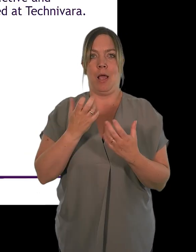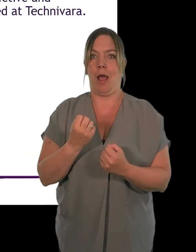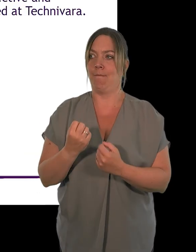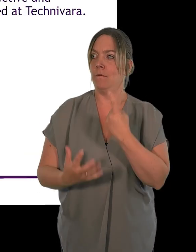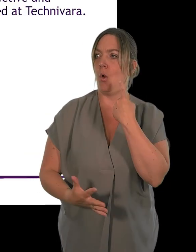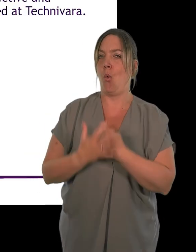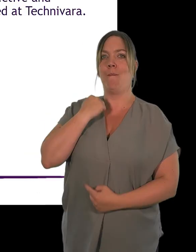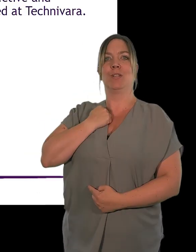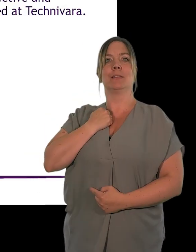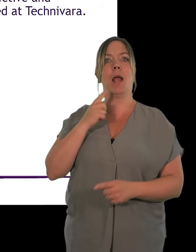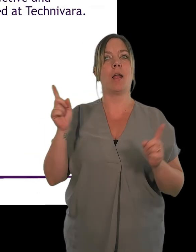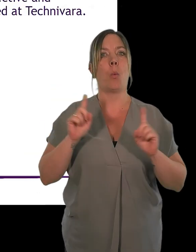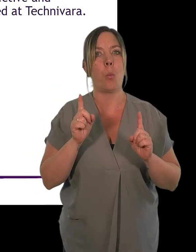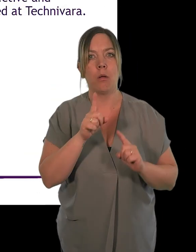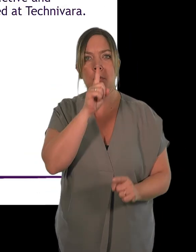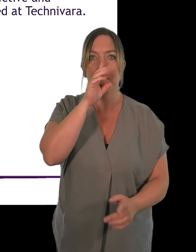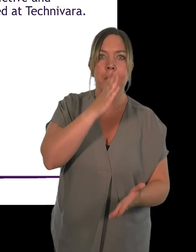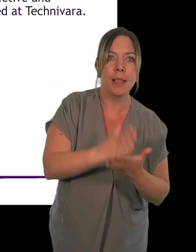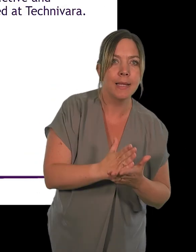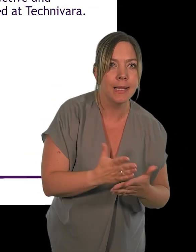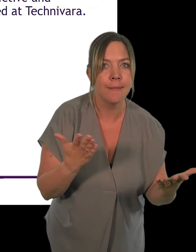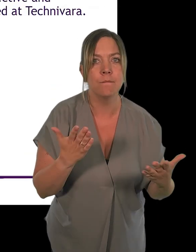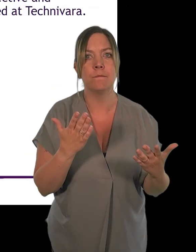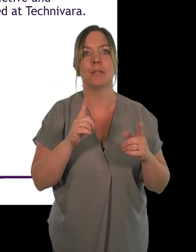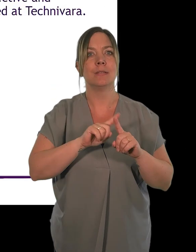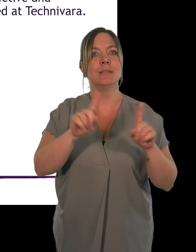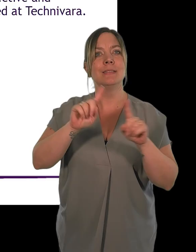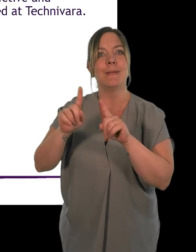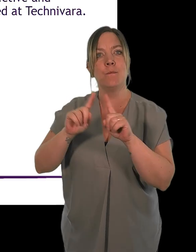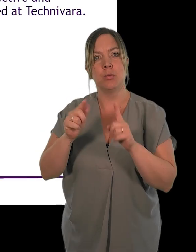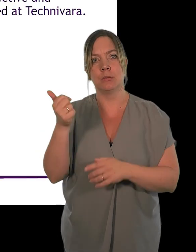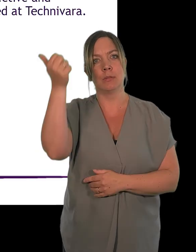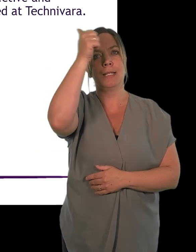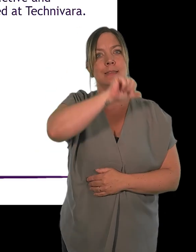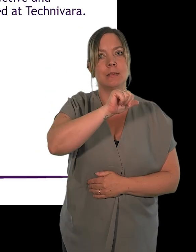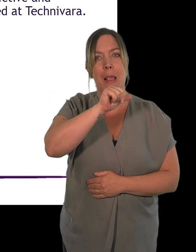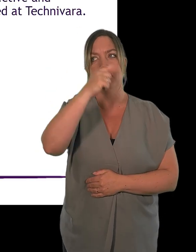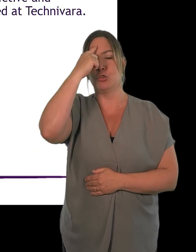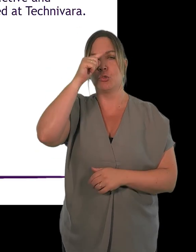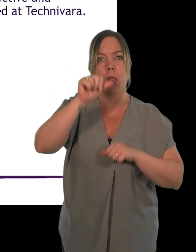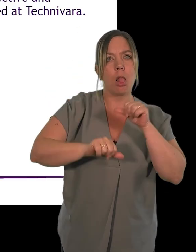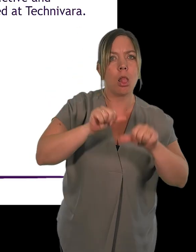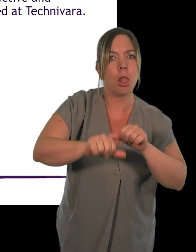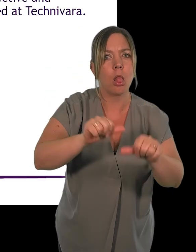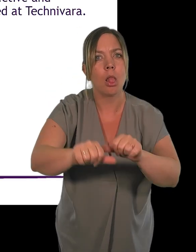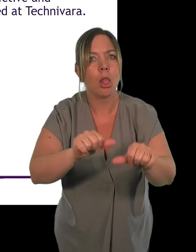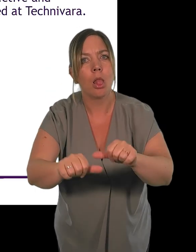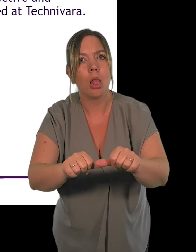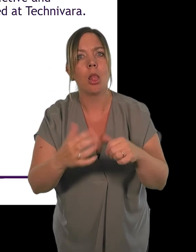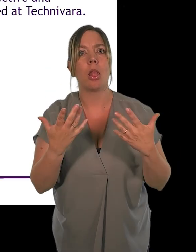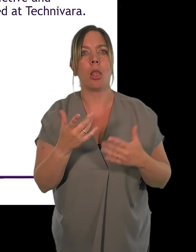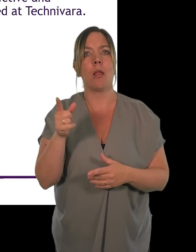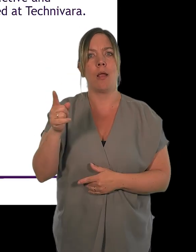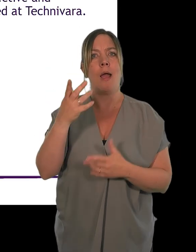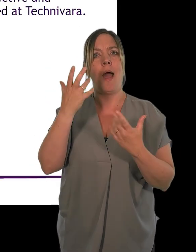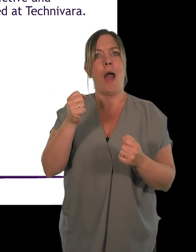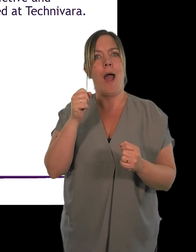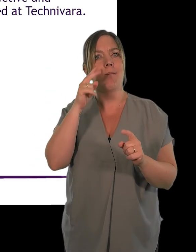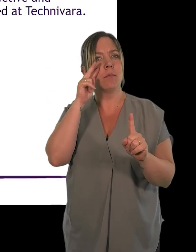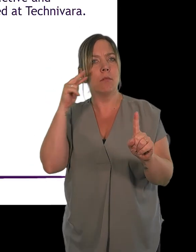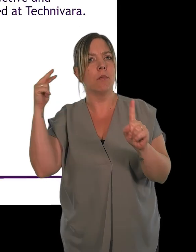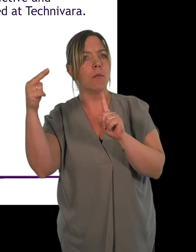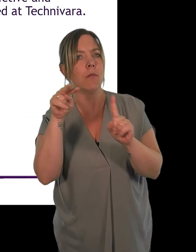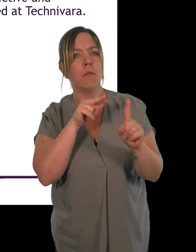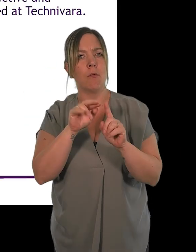are clouded with belief, different intellectual processes, they have perceptual